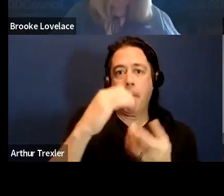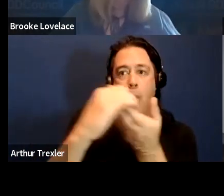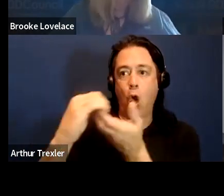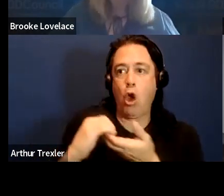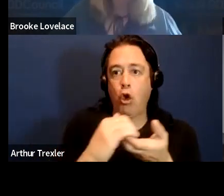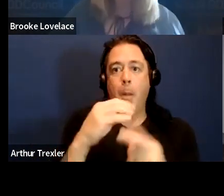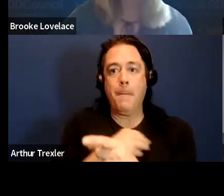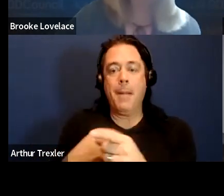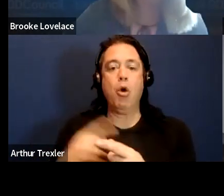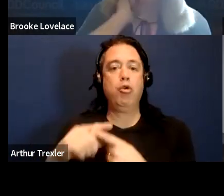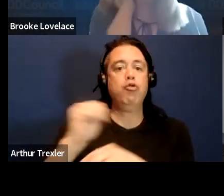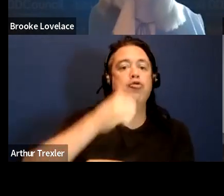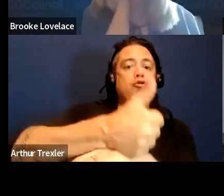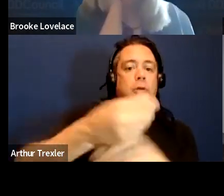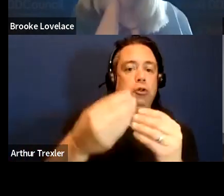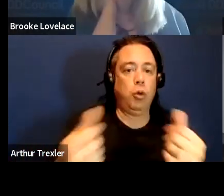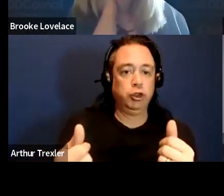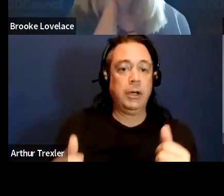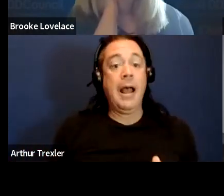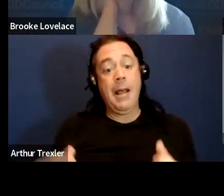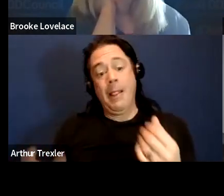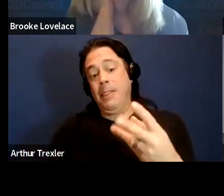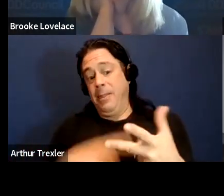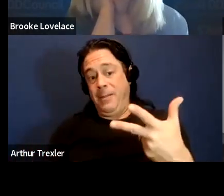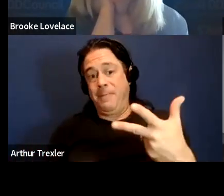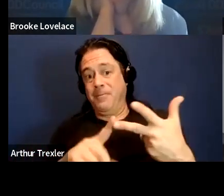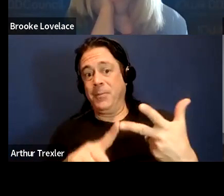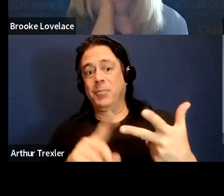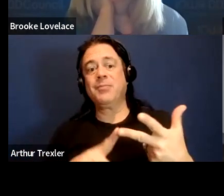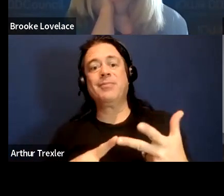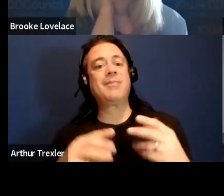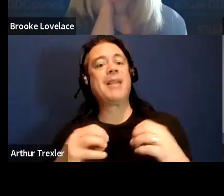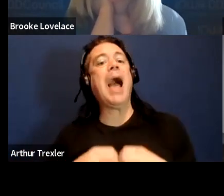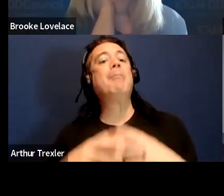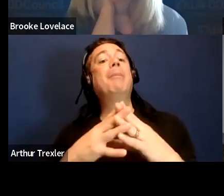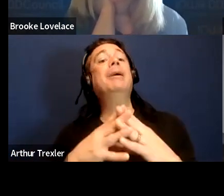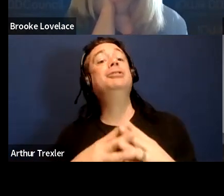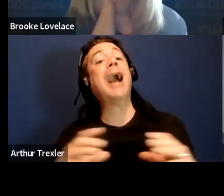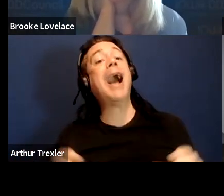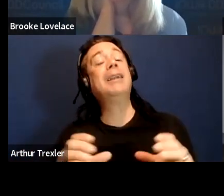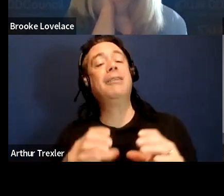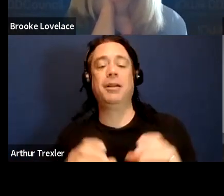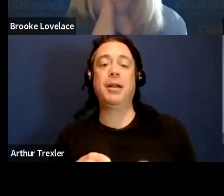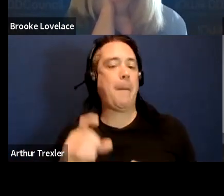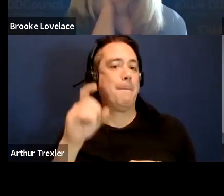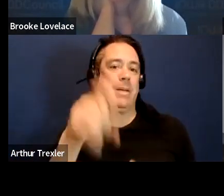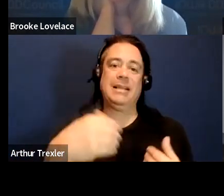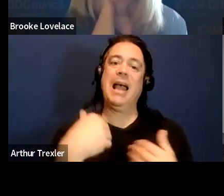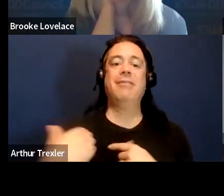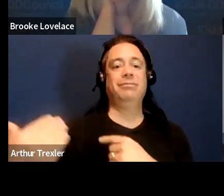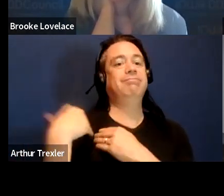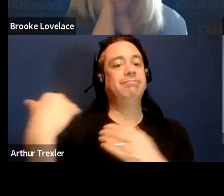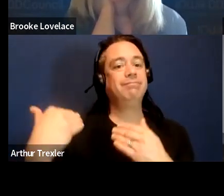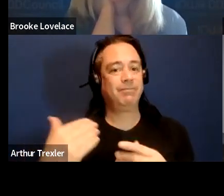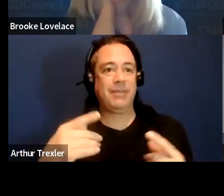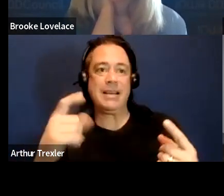solutions. And the last key takeaway is that implementation activities require accountability. So I'll be talking a